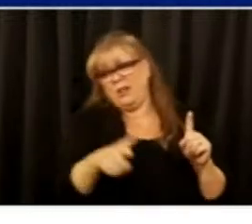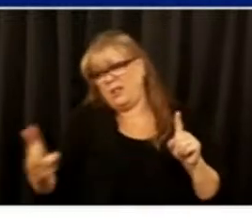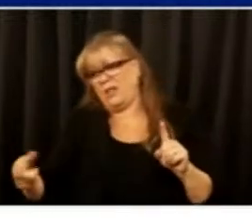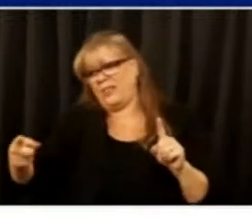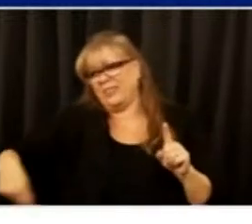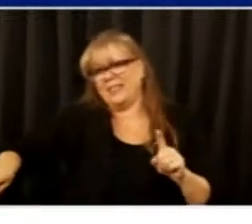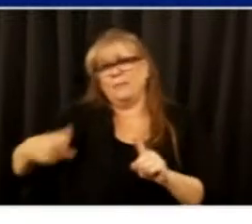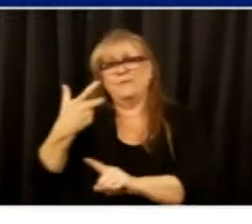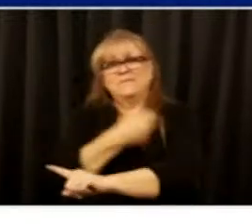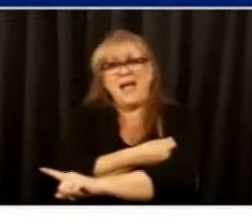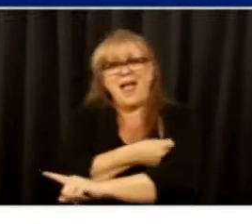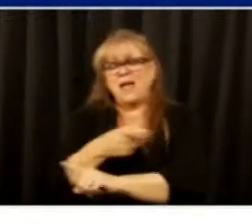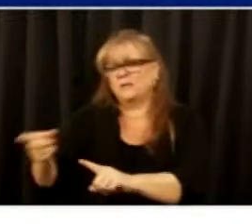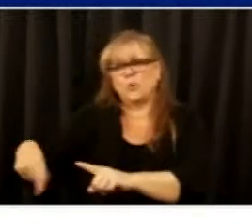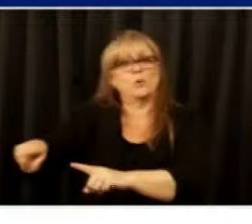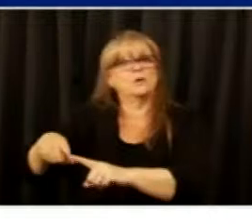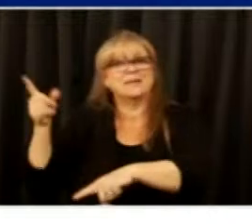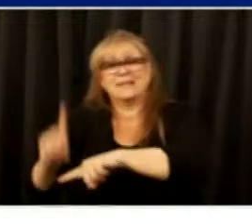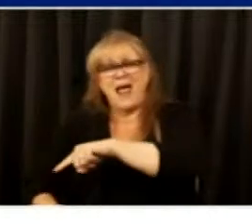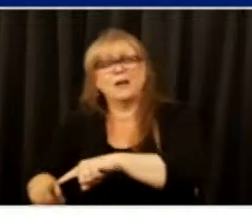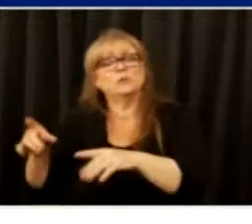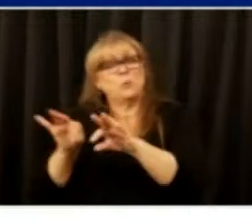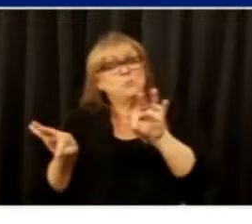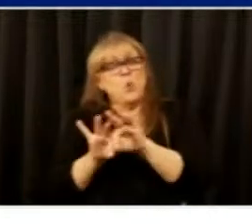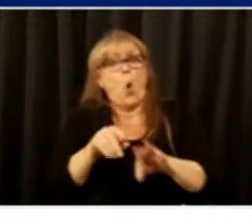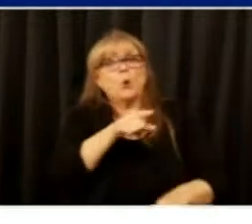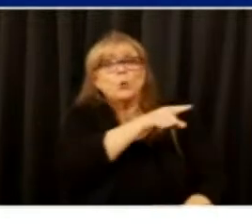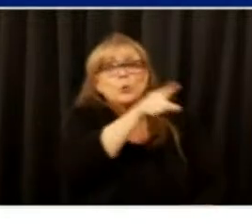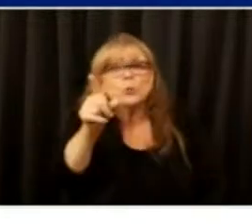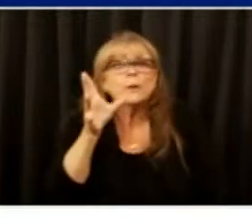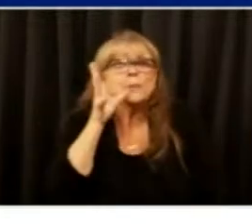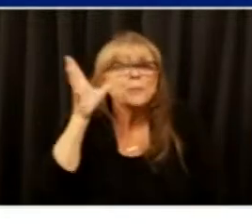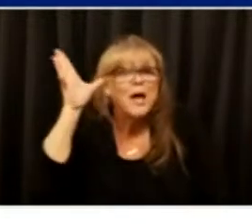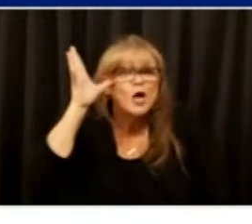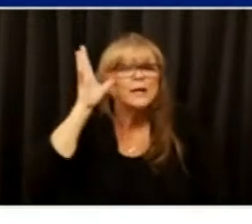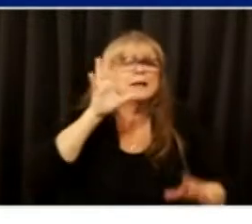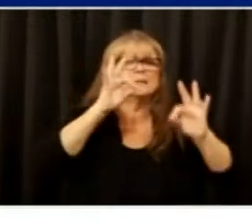for those younger children to protect them from infection. Next slide.